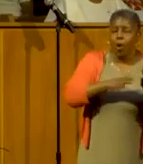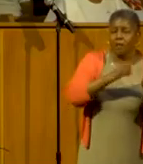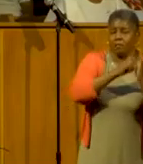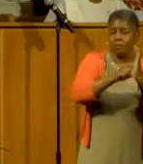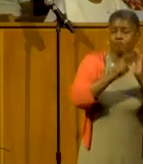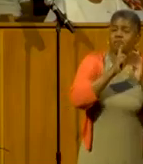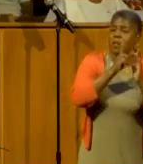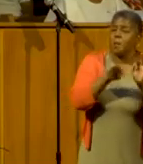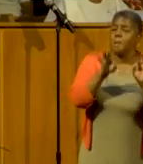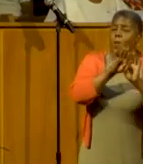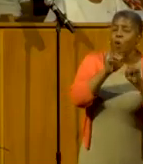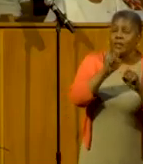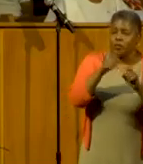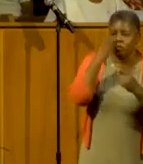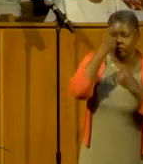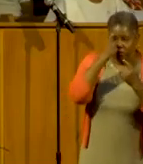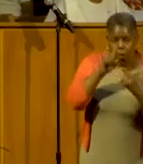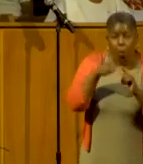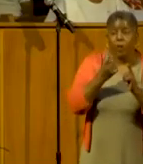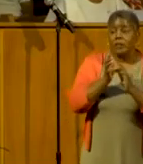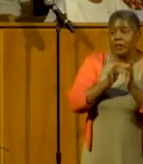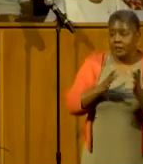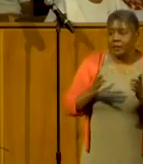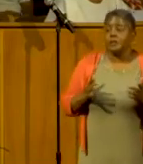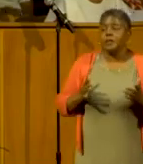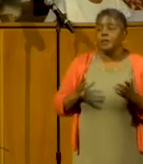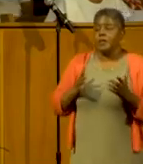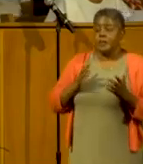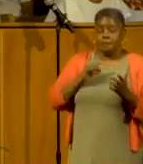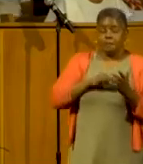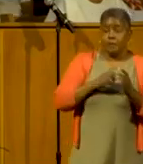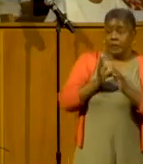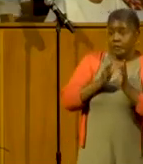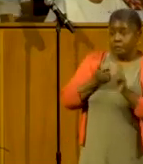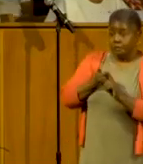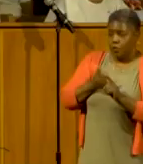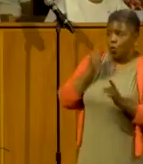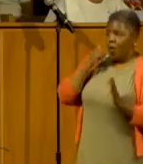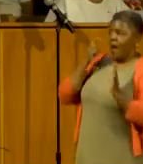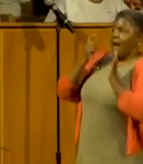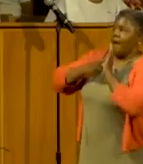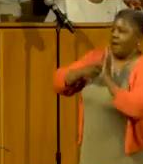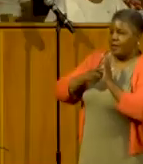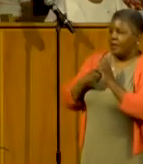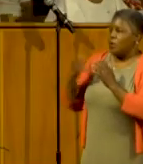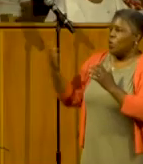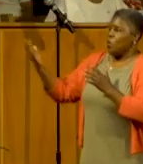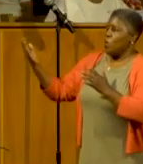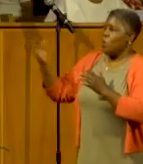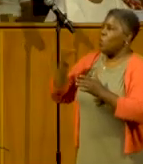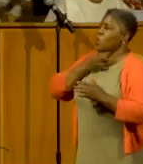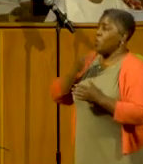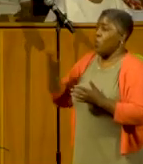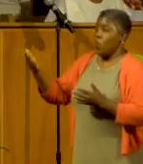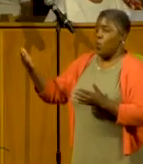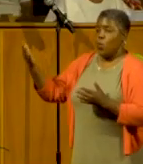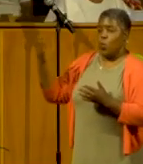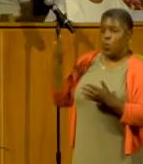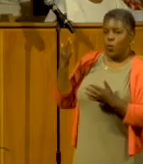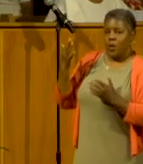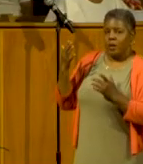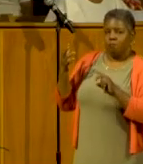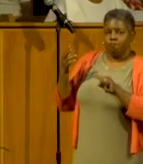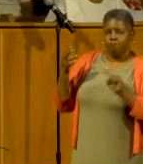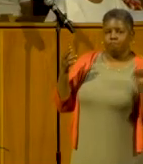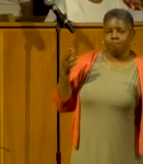was crucial to consider because when he was in alignment, when he recognized the crowd was curious and changed positions,